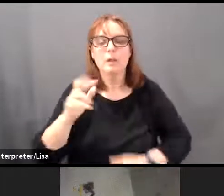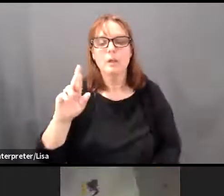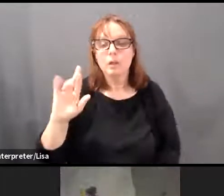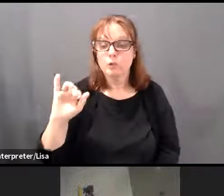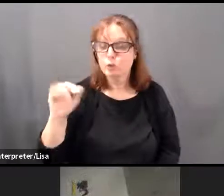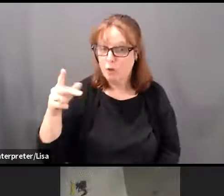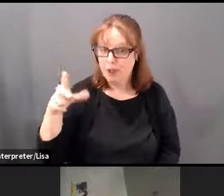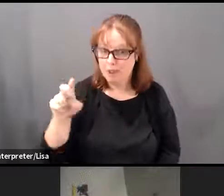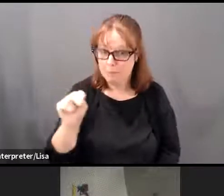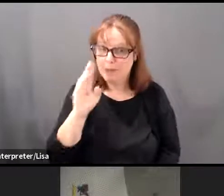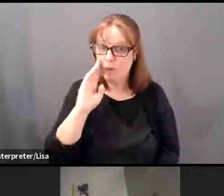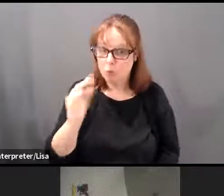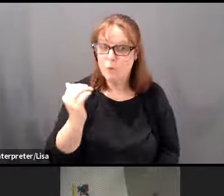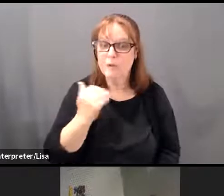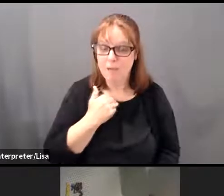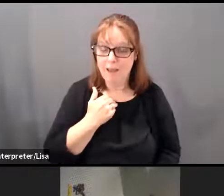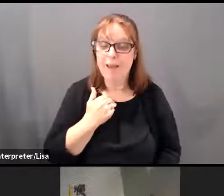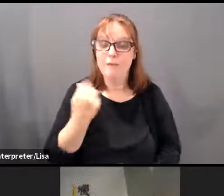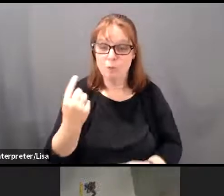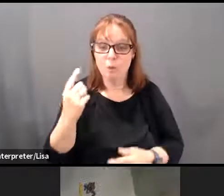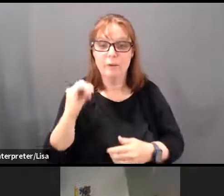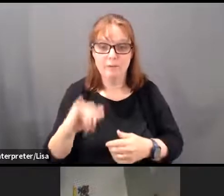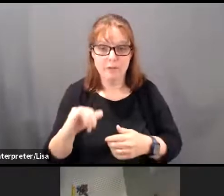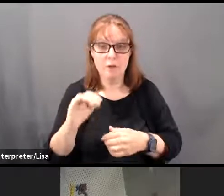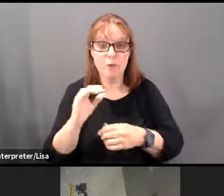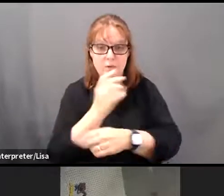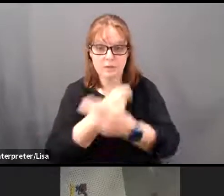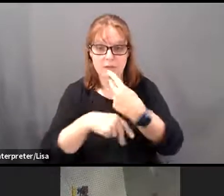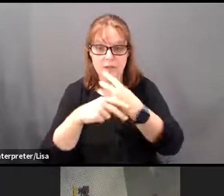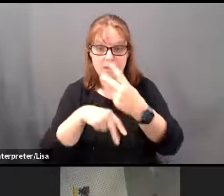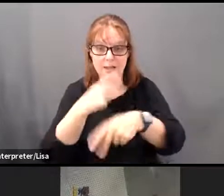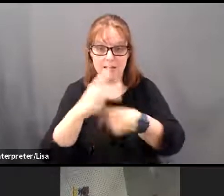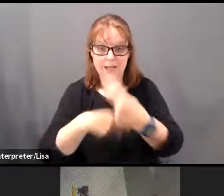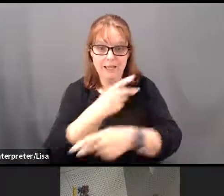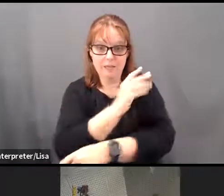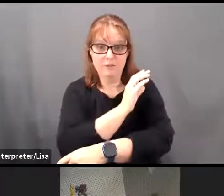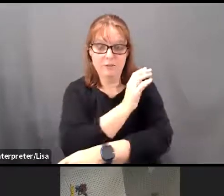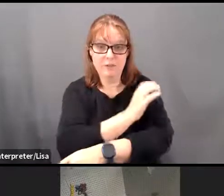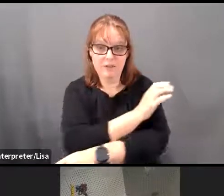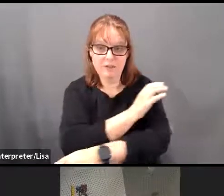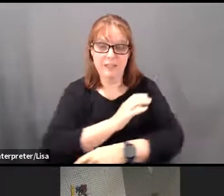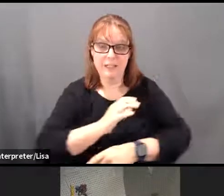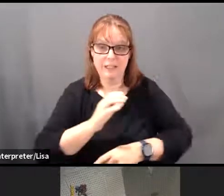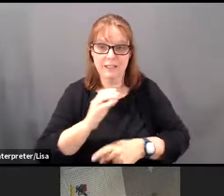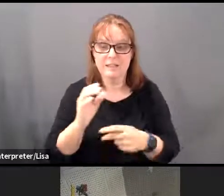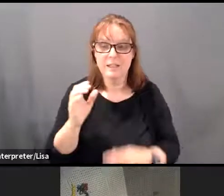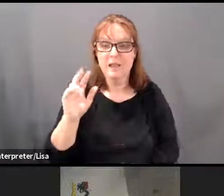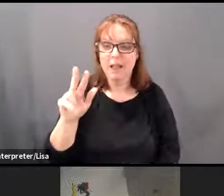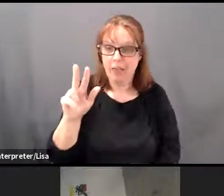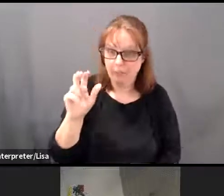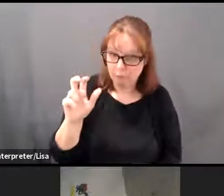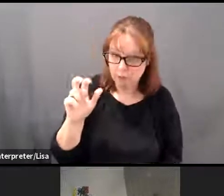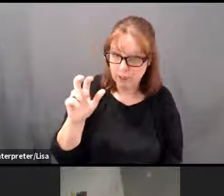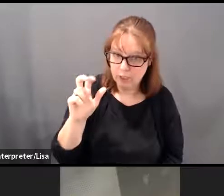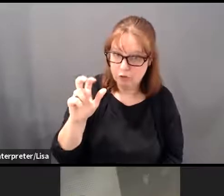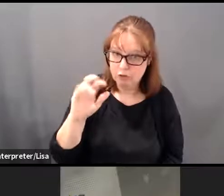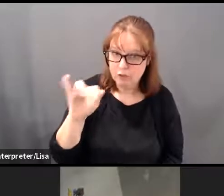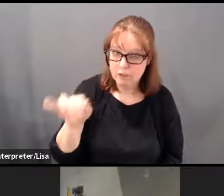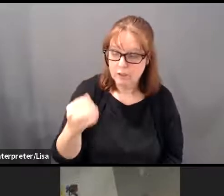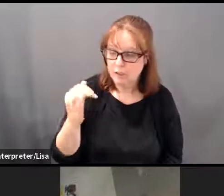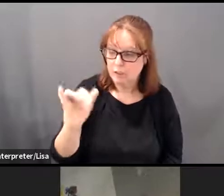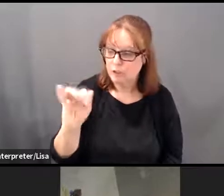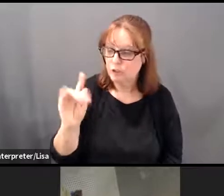a drive-through vaccination clinic in the parking lot at our offices at 300 Jefferson Boulevard